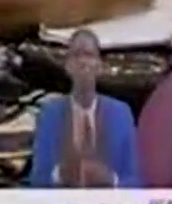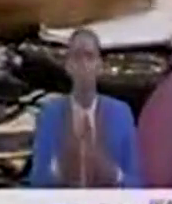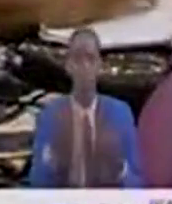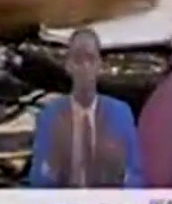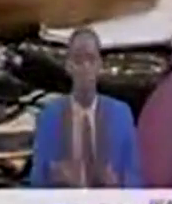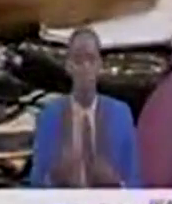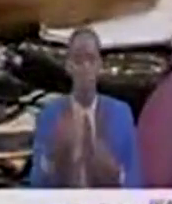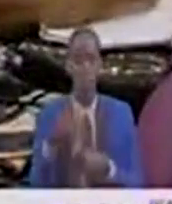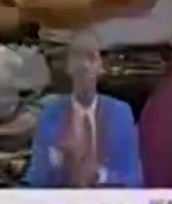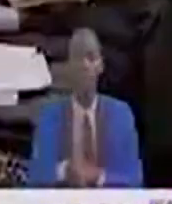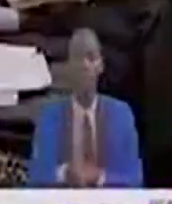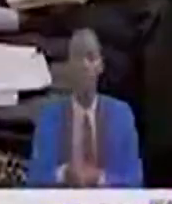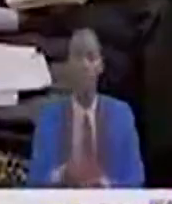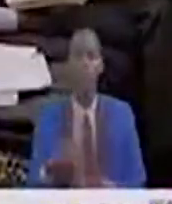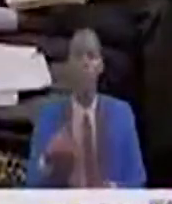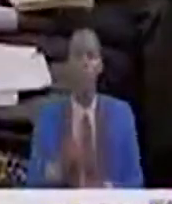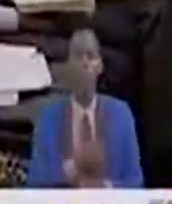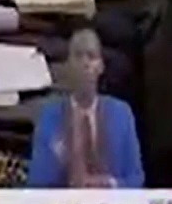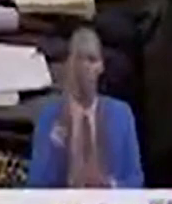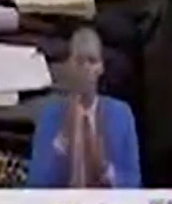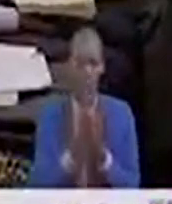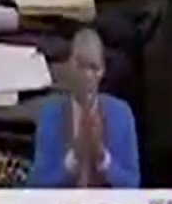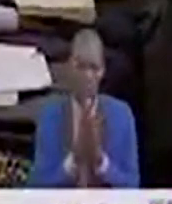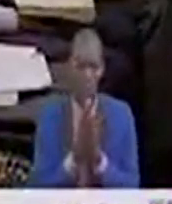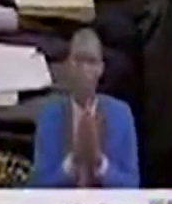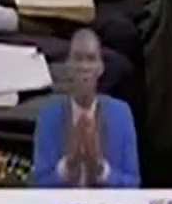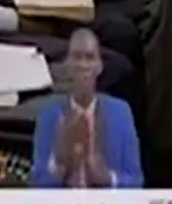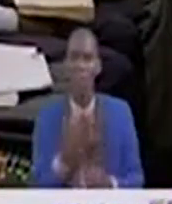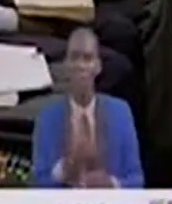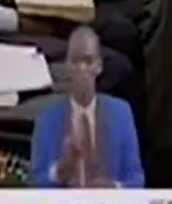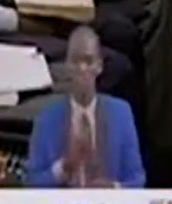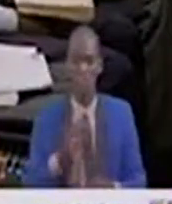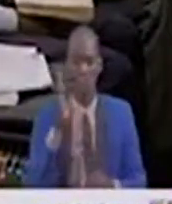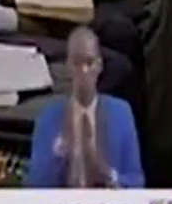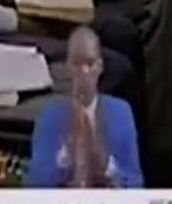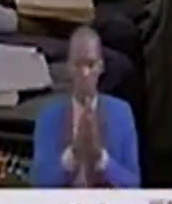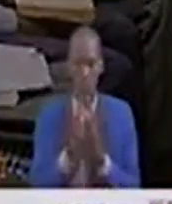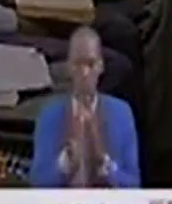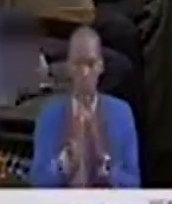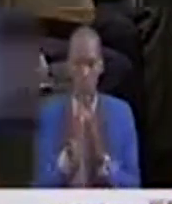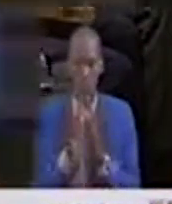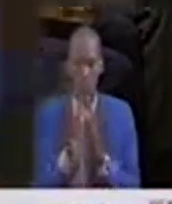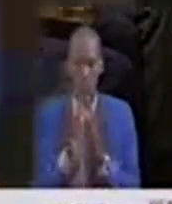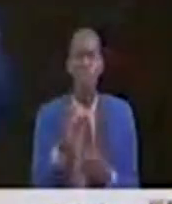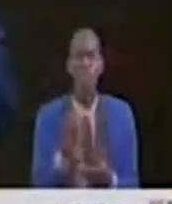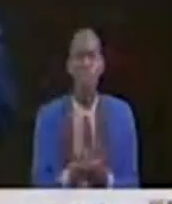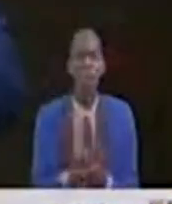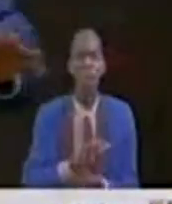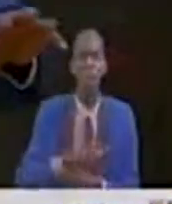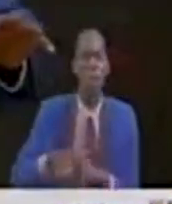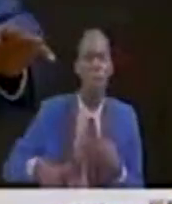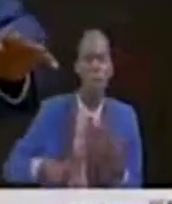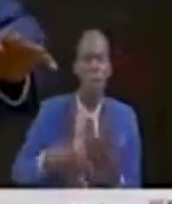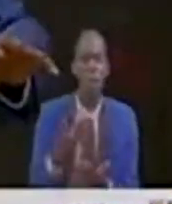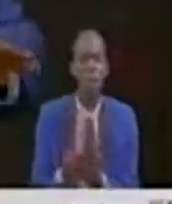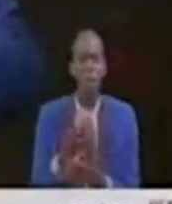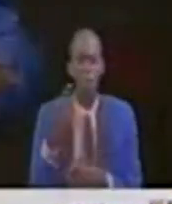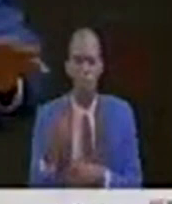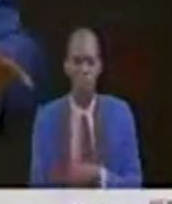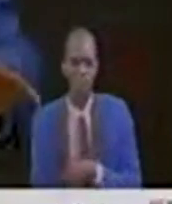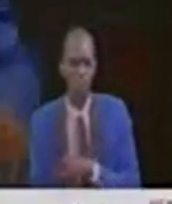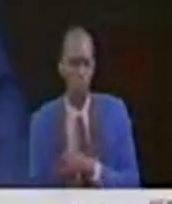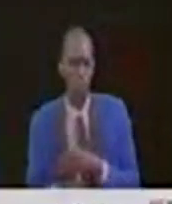Tonight, we're going to pray, you're going to pray, and I'm going to pray to you, so that all the roots and